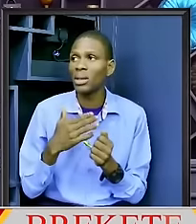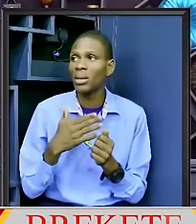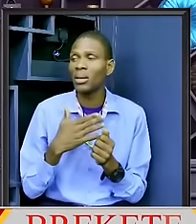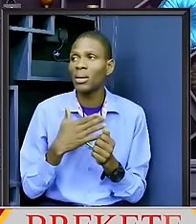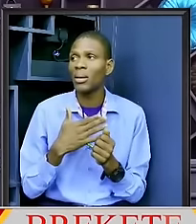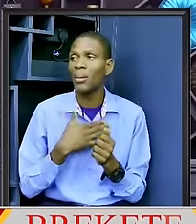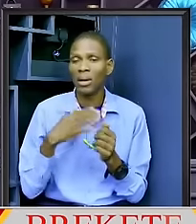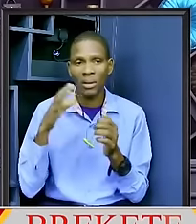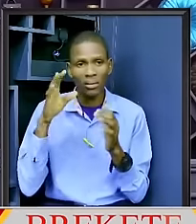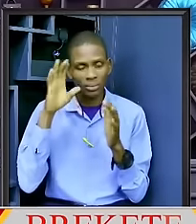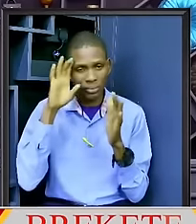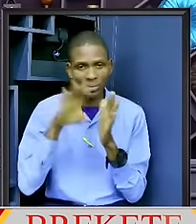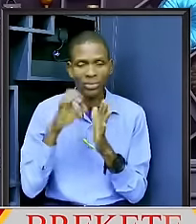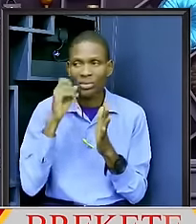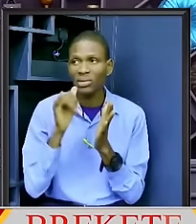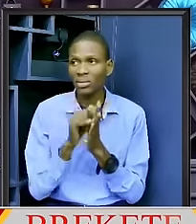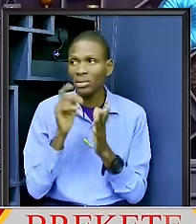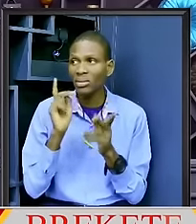why.